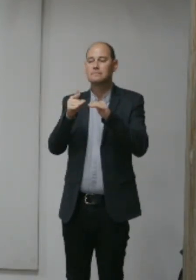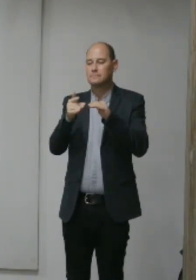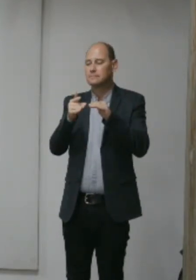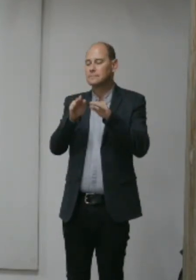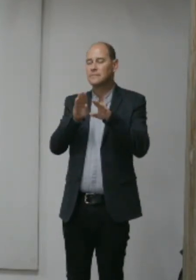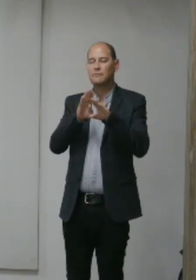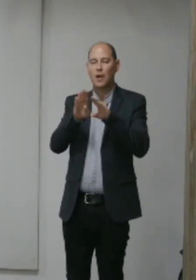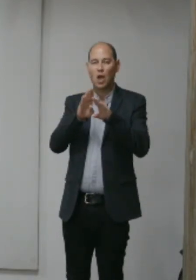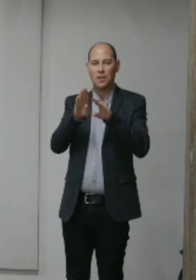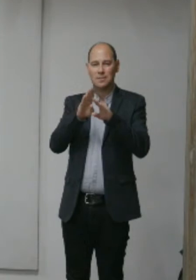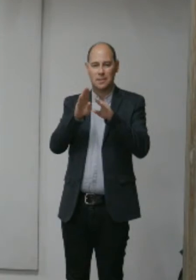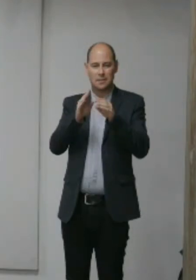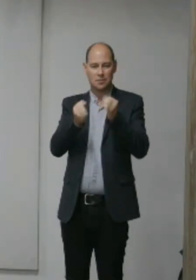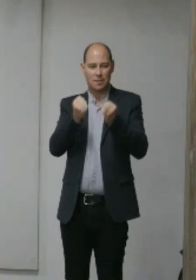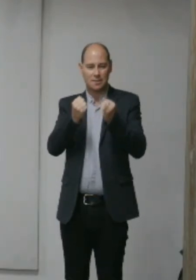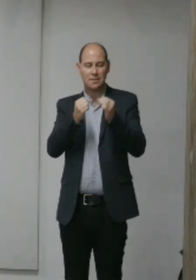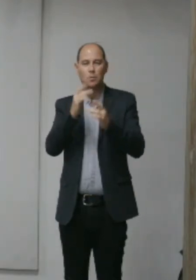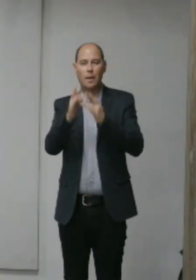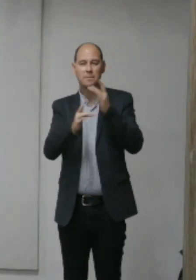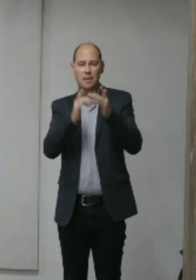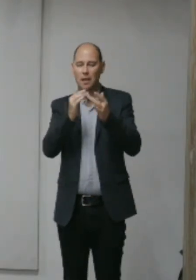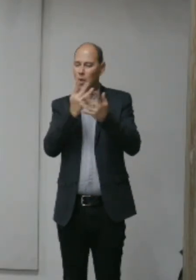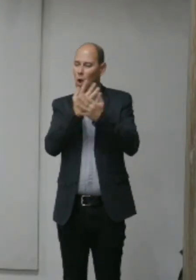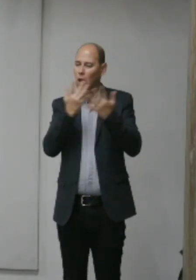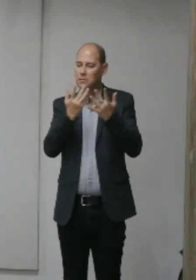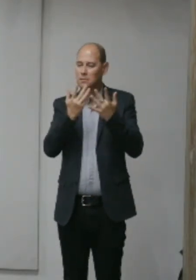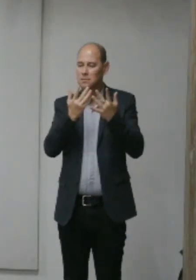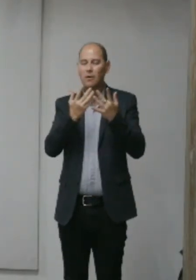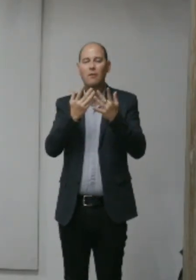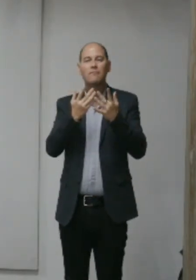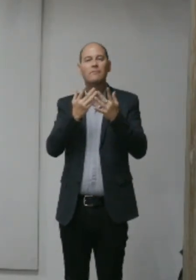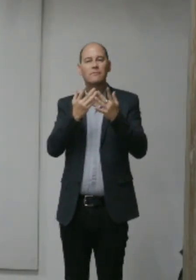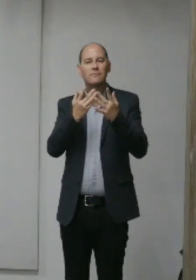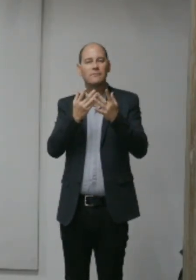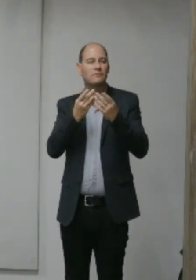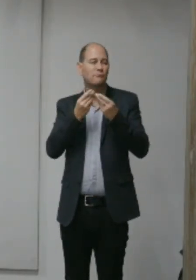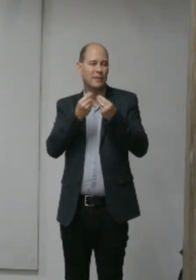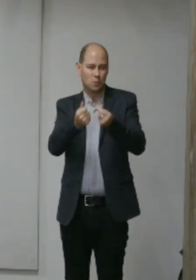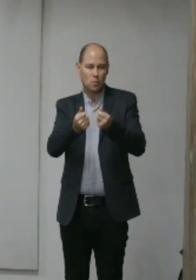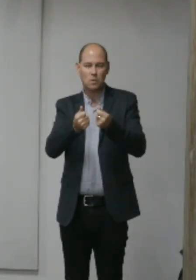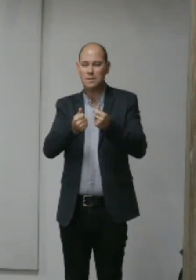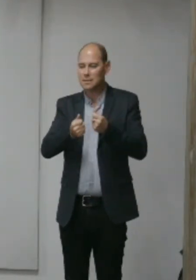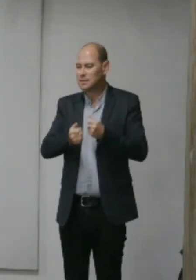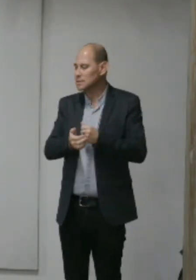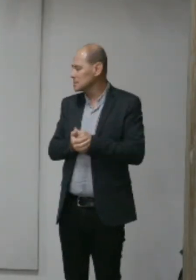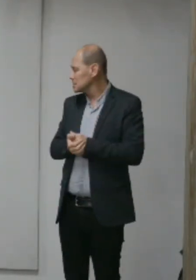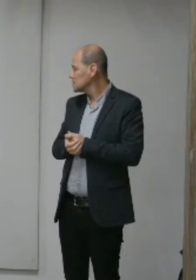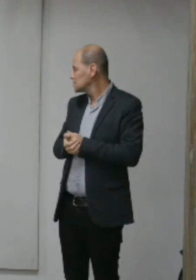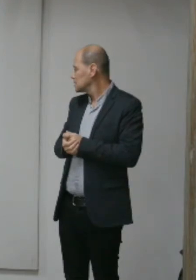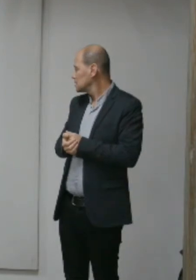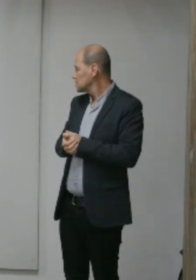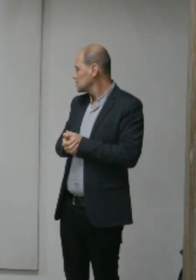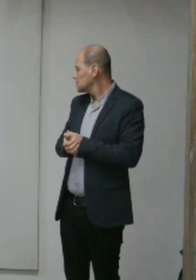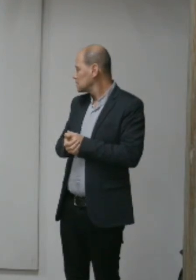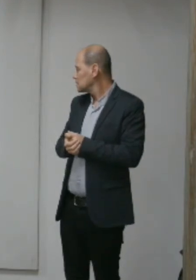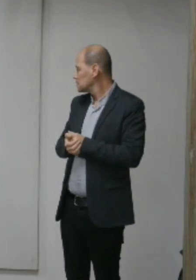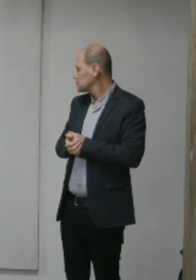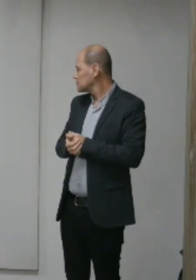of resources if you might need them after this session. And there are also tons